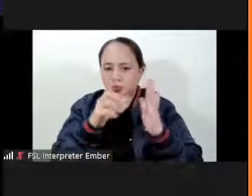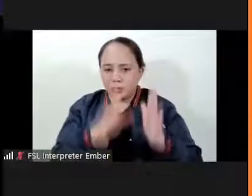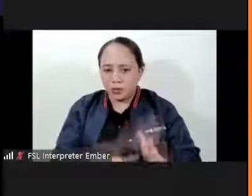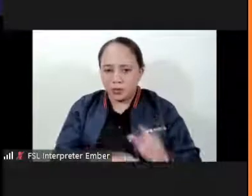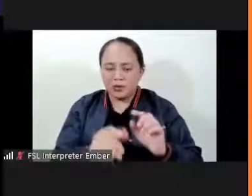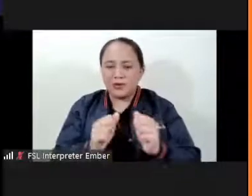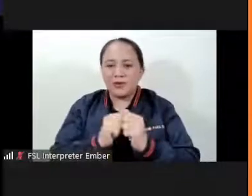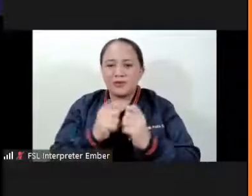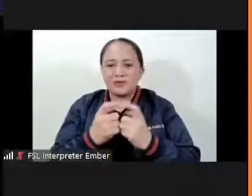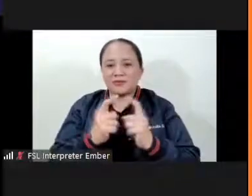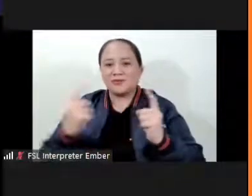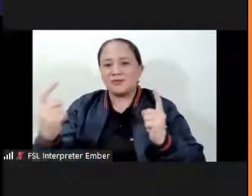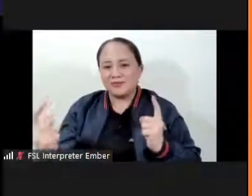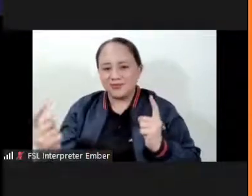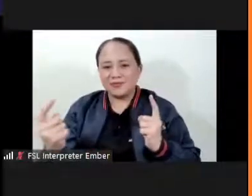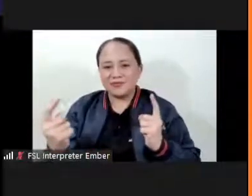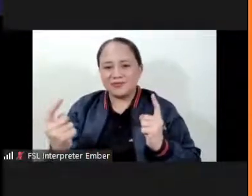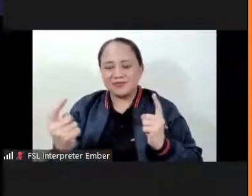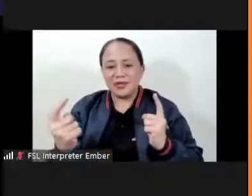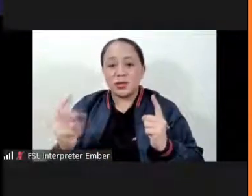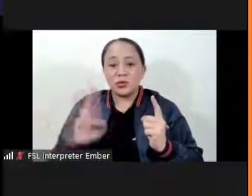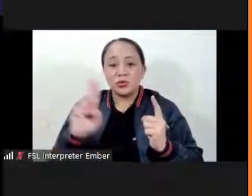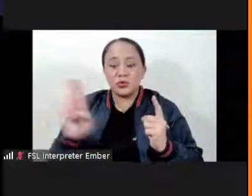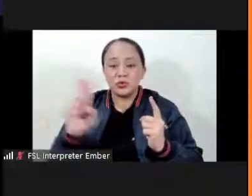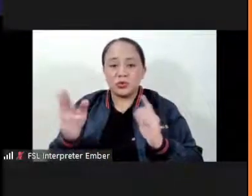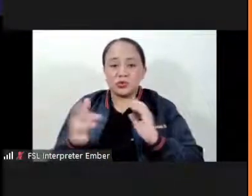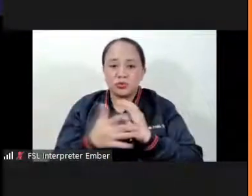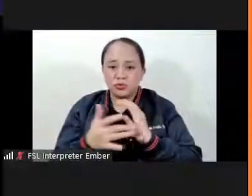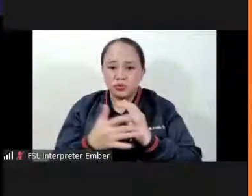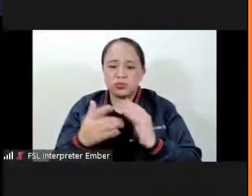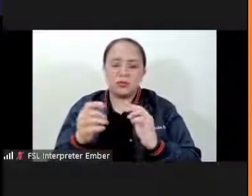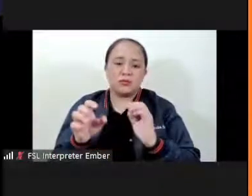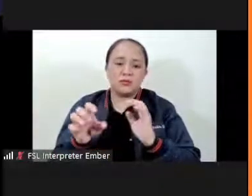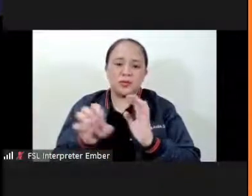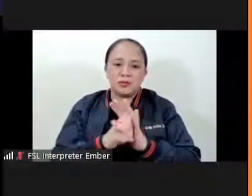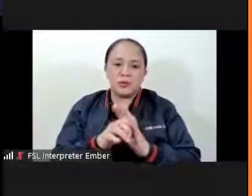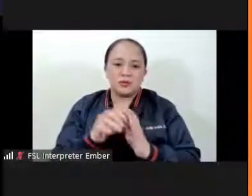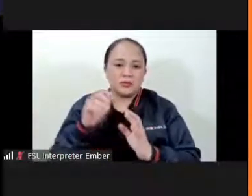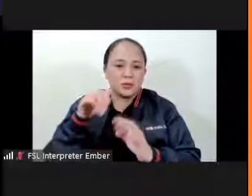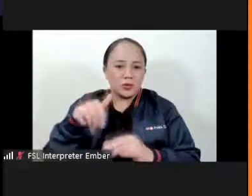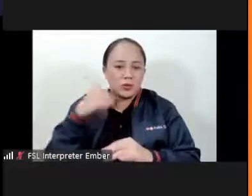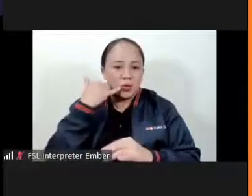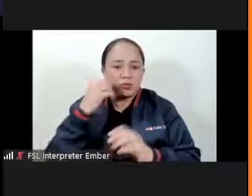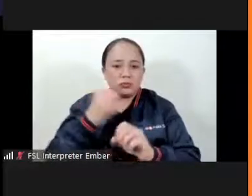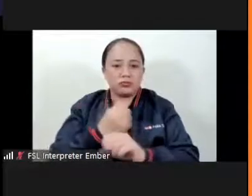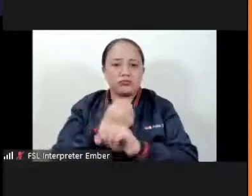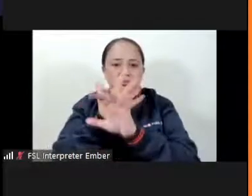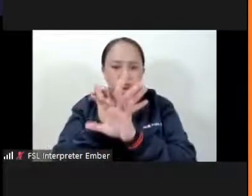site using technology such as audio and video calls.